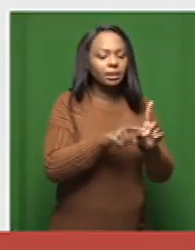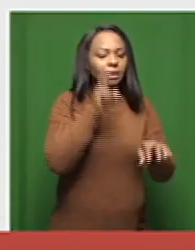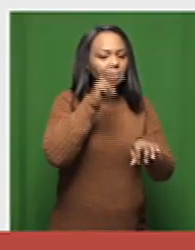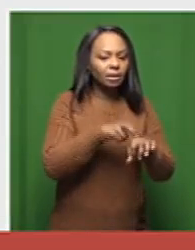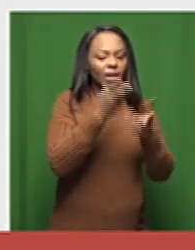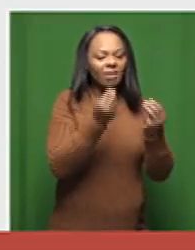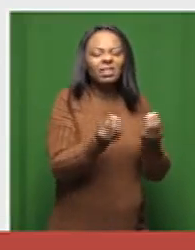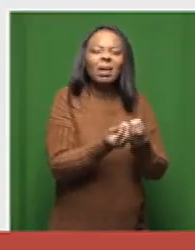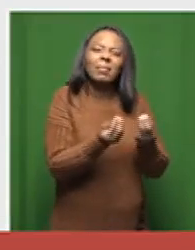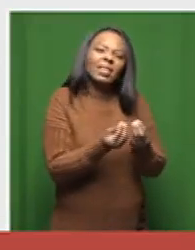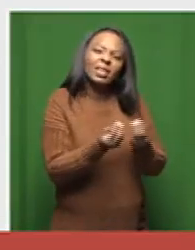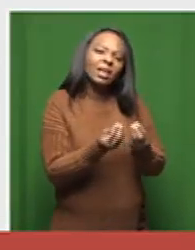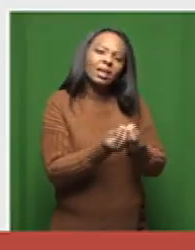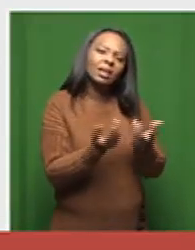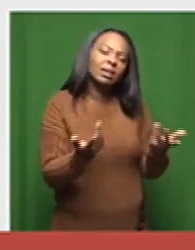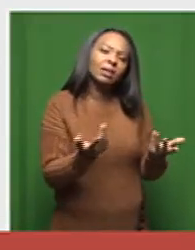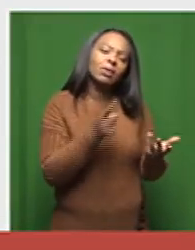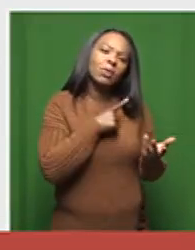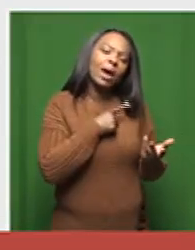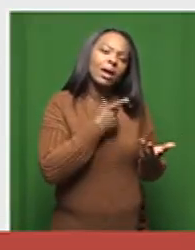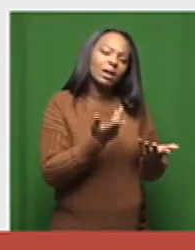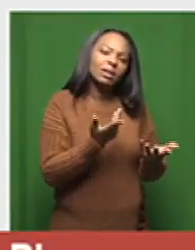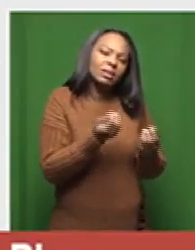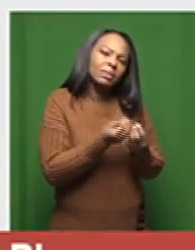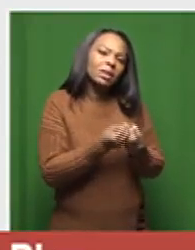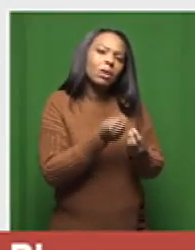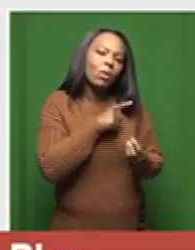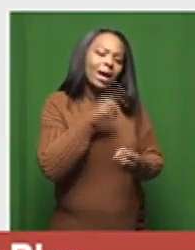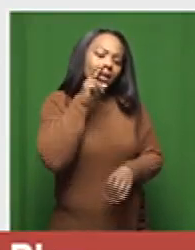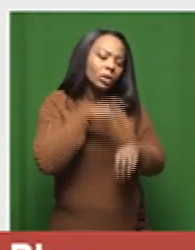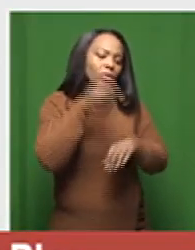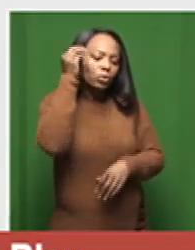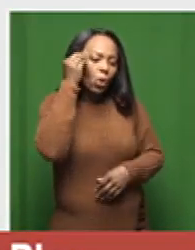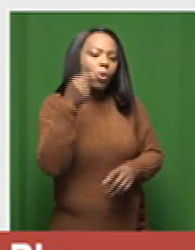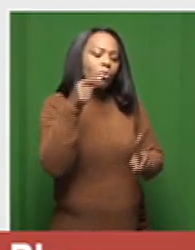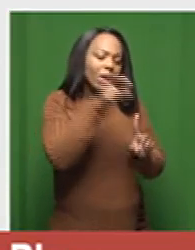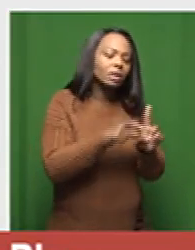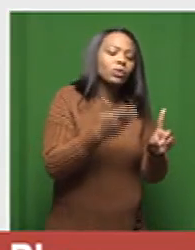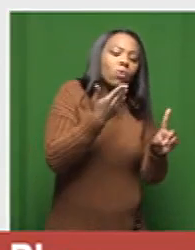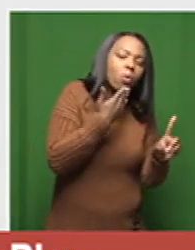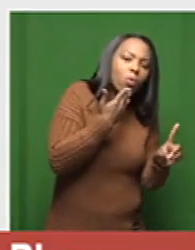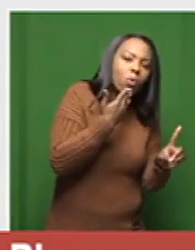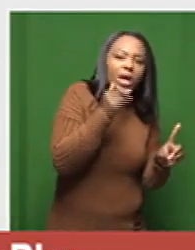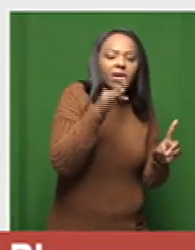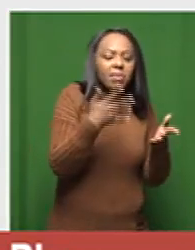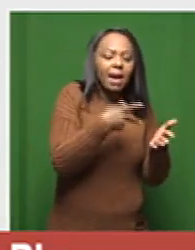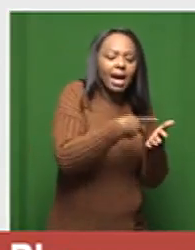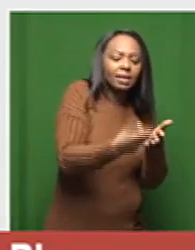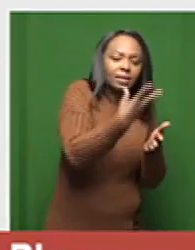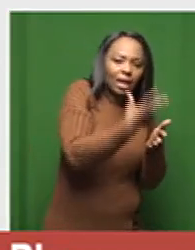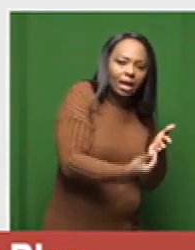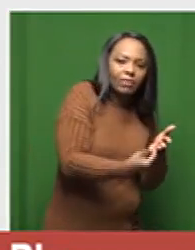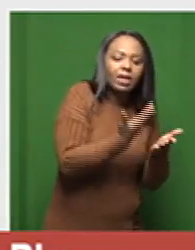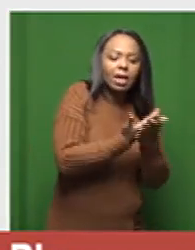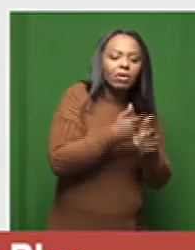of identification so that you're able to know who it is, and then if they do have an adverse event, etc., later, you can follow